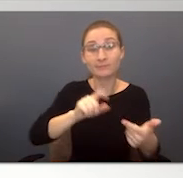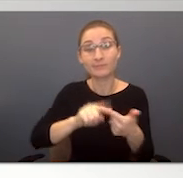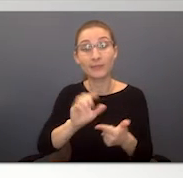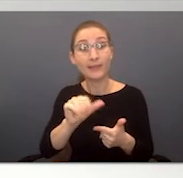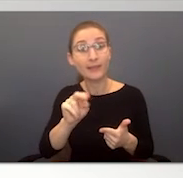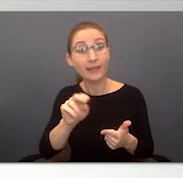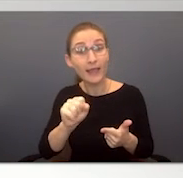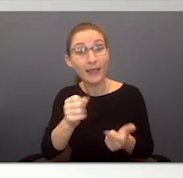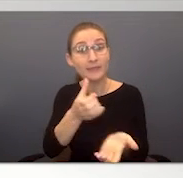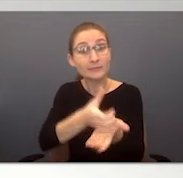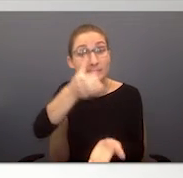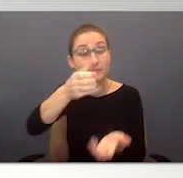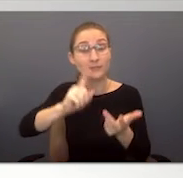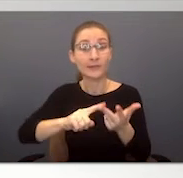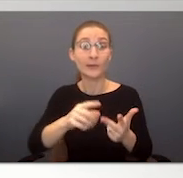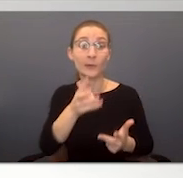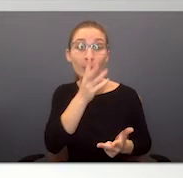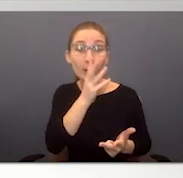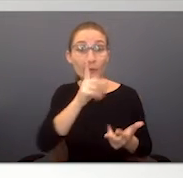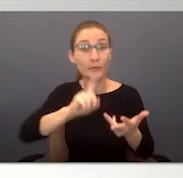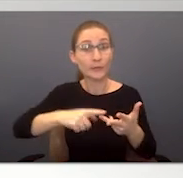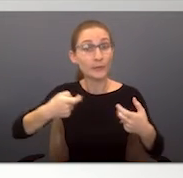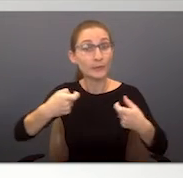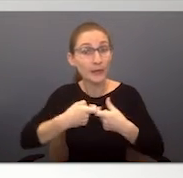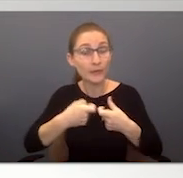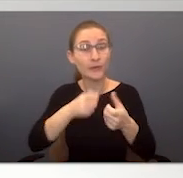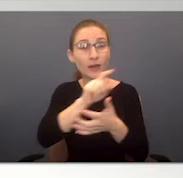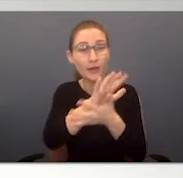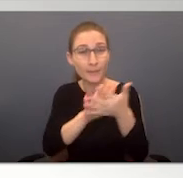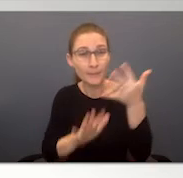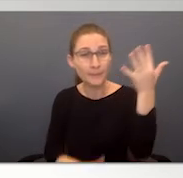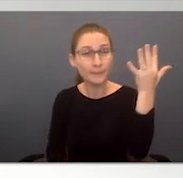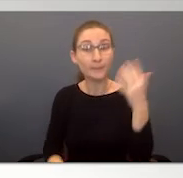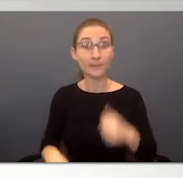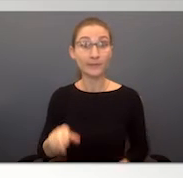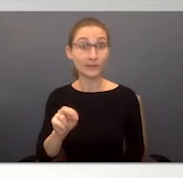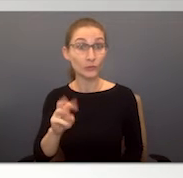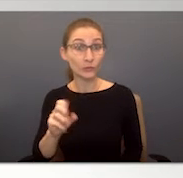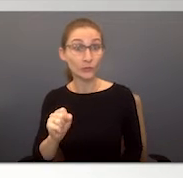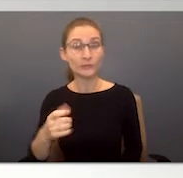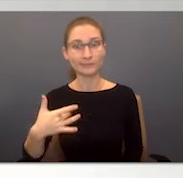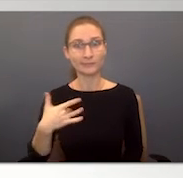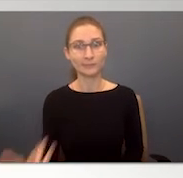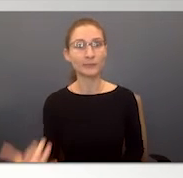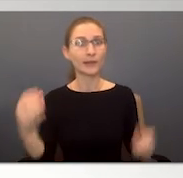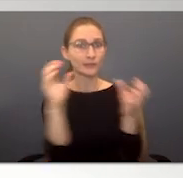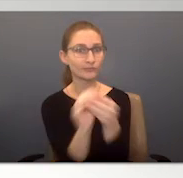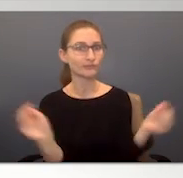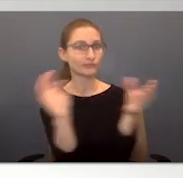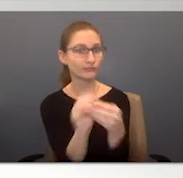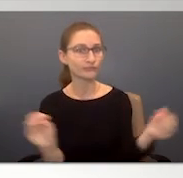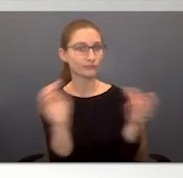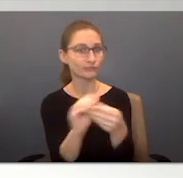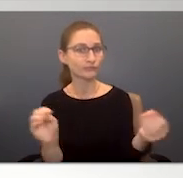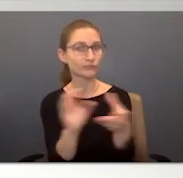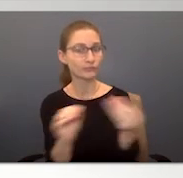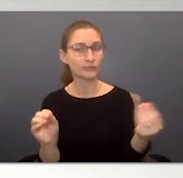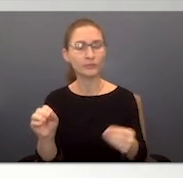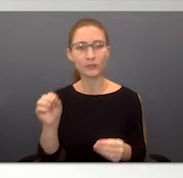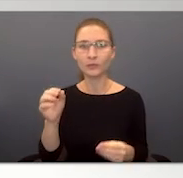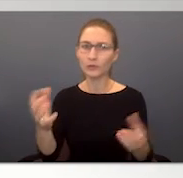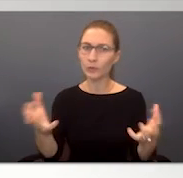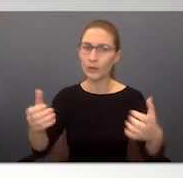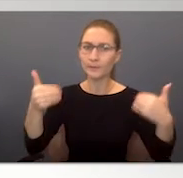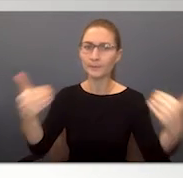things. You're also going to want disability-related supplies. What are those things? For me, stuff for my cane or